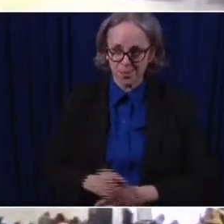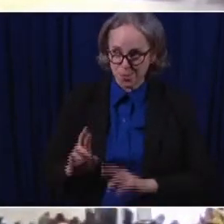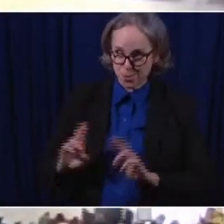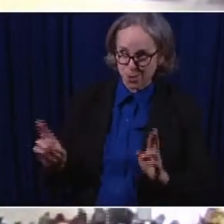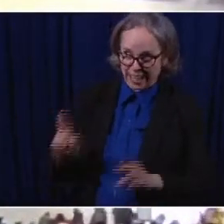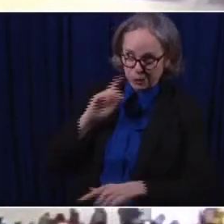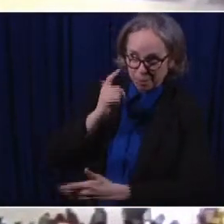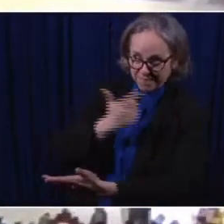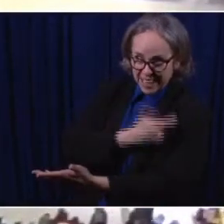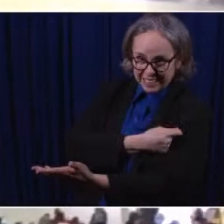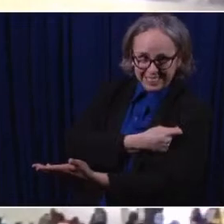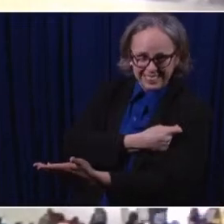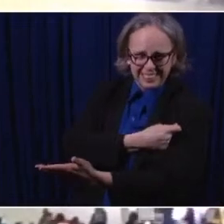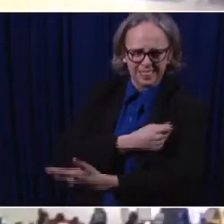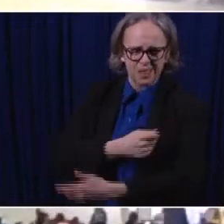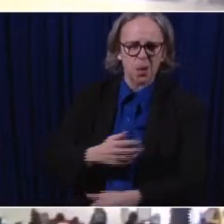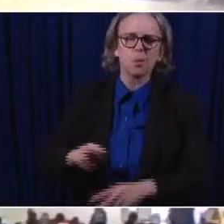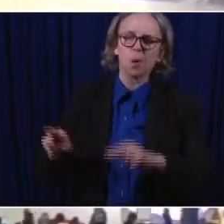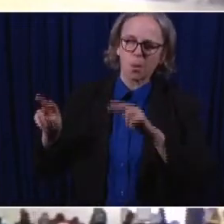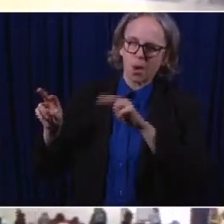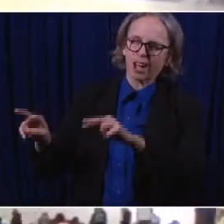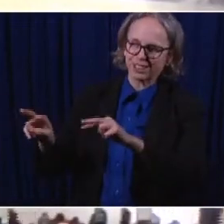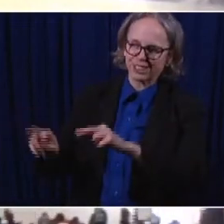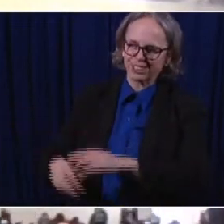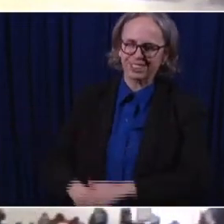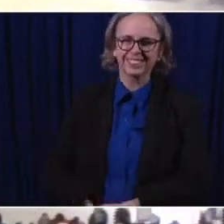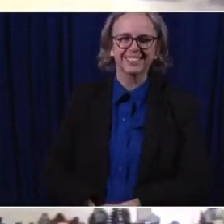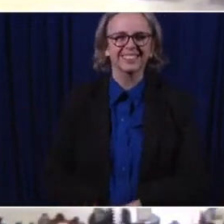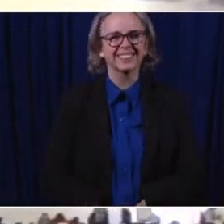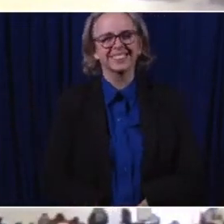We'll watch it happen. All right.